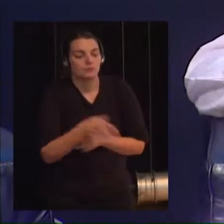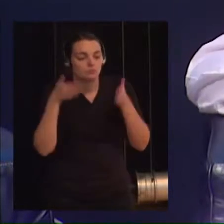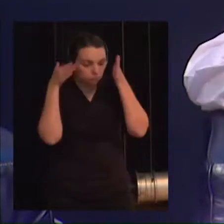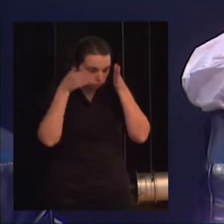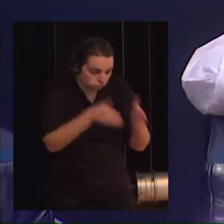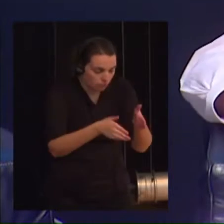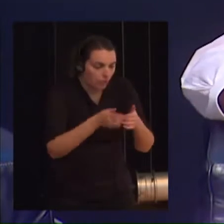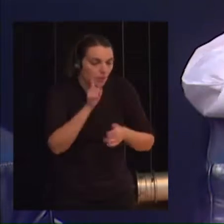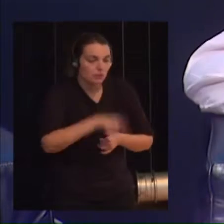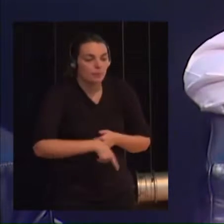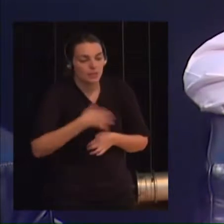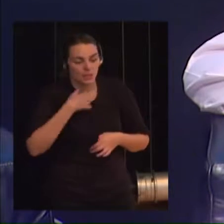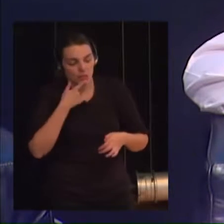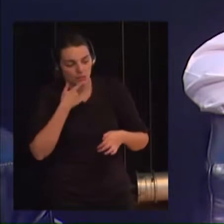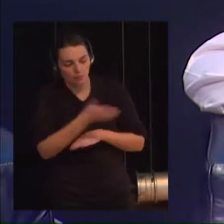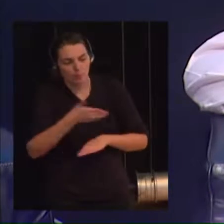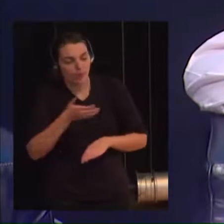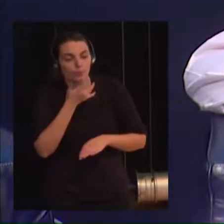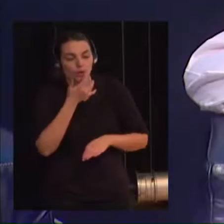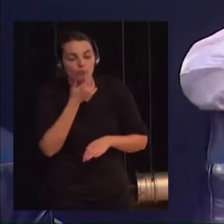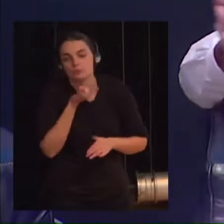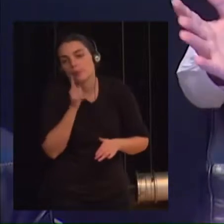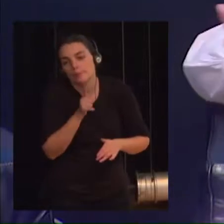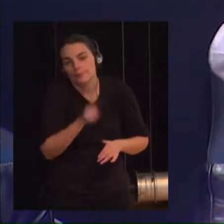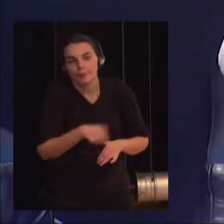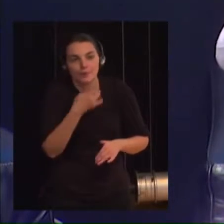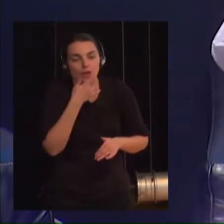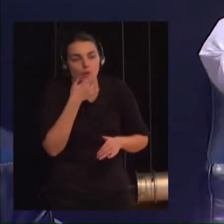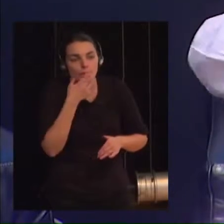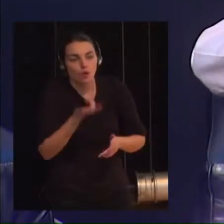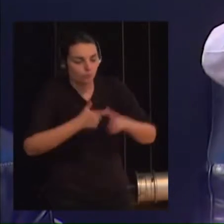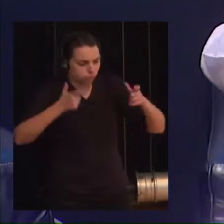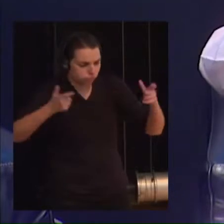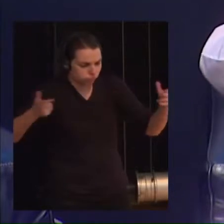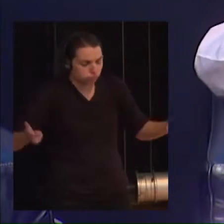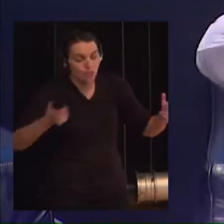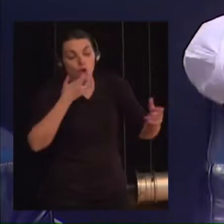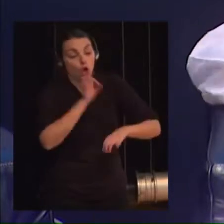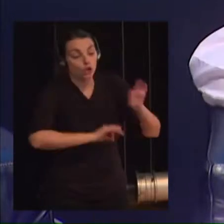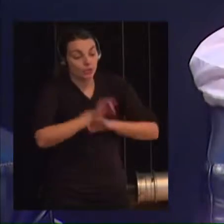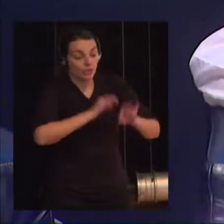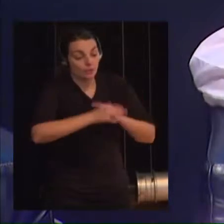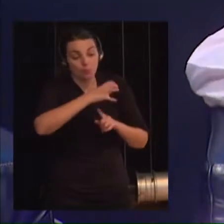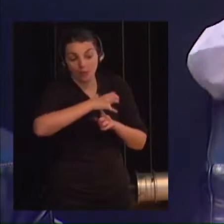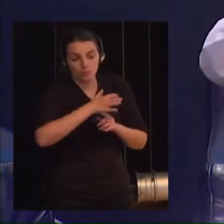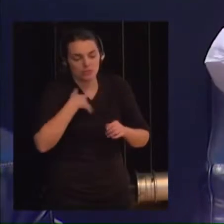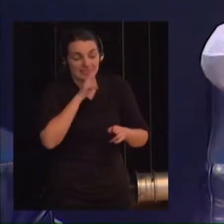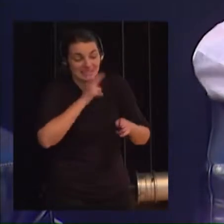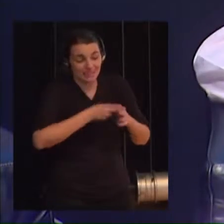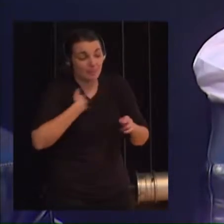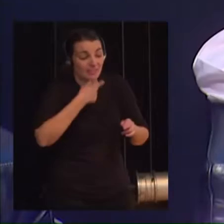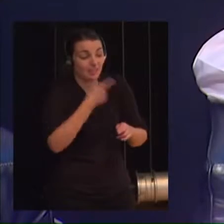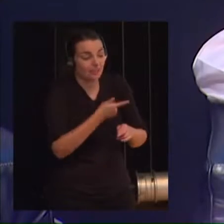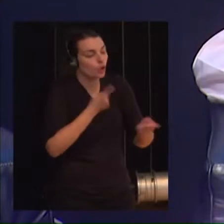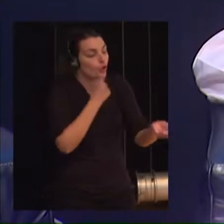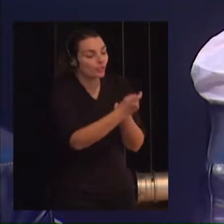umbrella bodies. This is the sixth annual conference of the Spanish Foundation, so more work and coordination within and between umbrella bodies, within